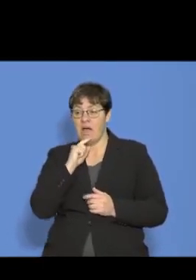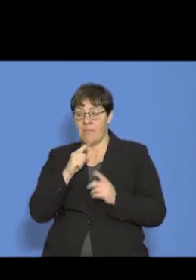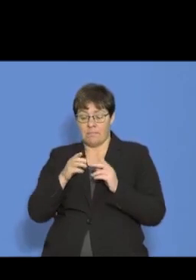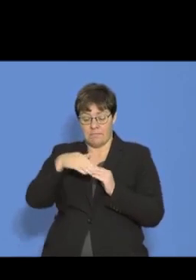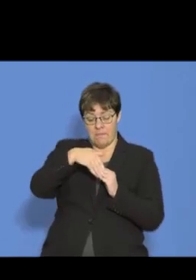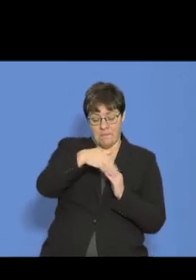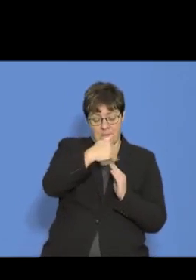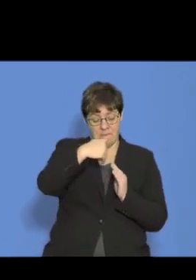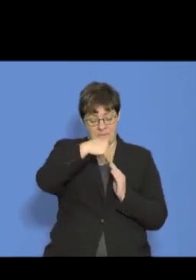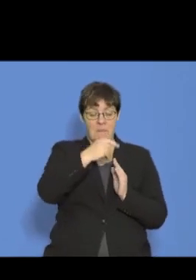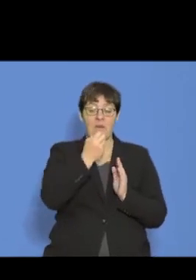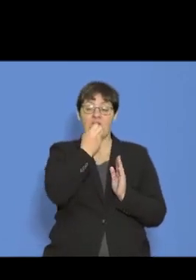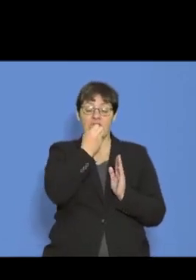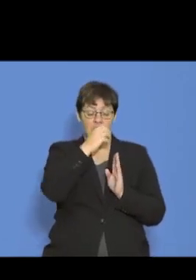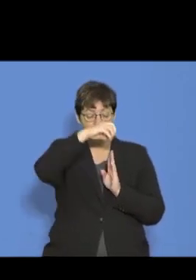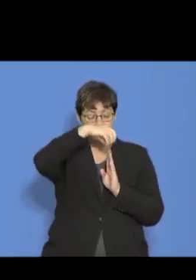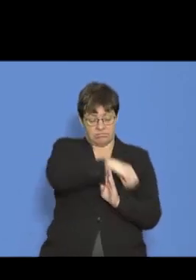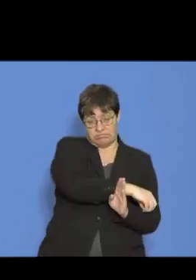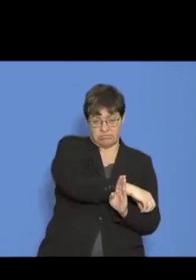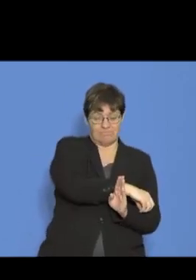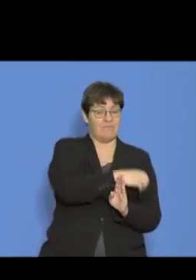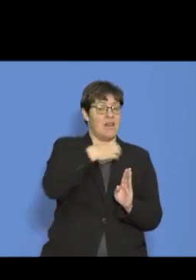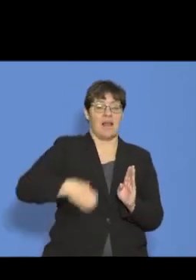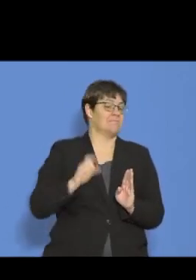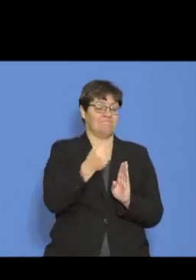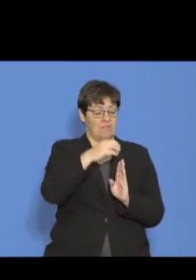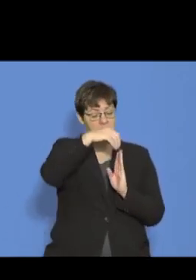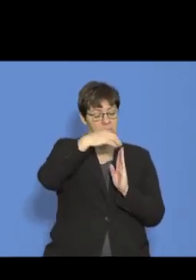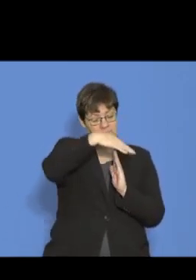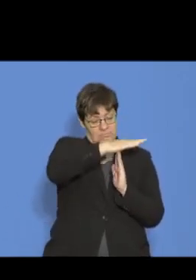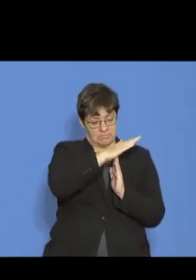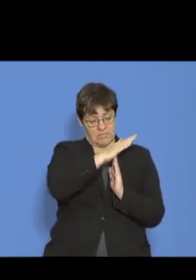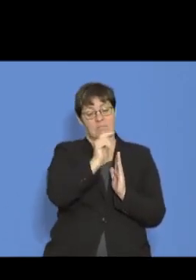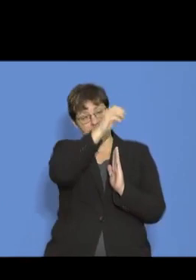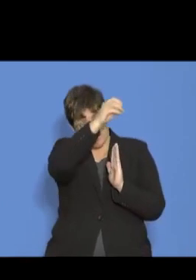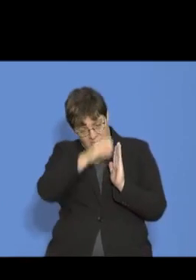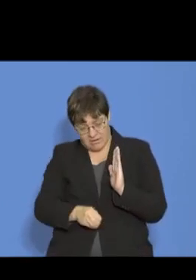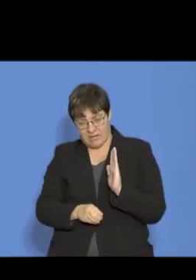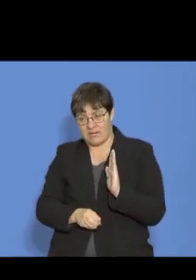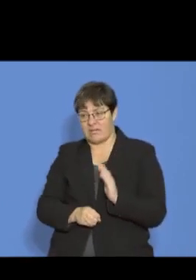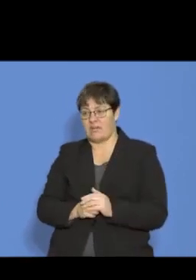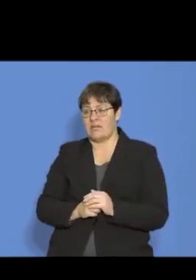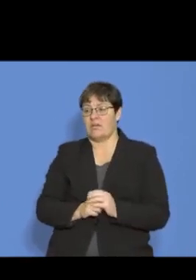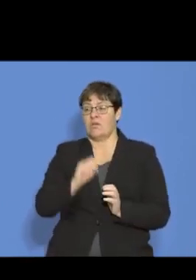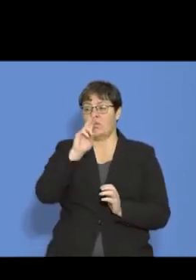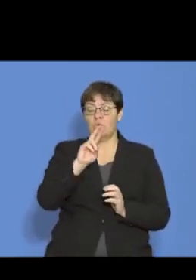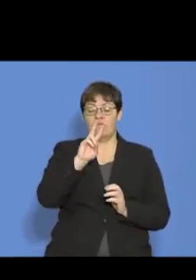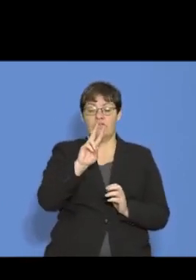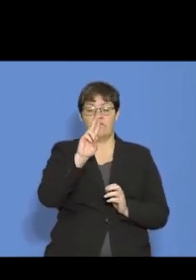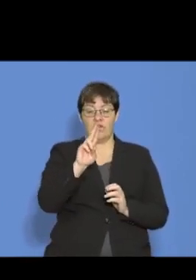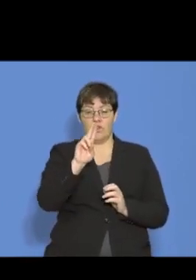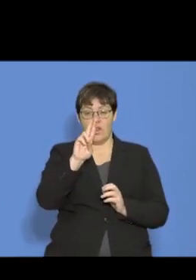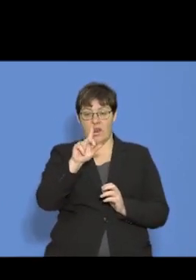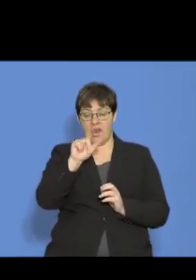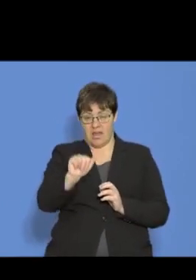prevents the bolus, which is that ball of food, entering the trachea, while the uvula, which is the flap that